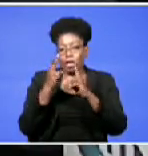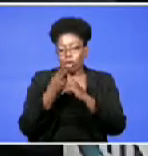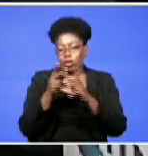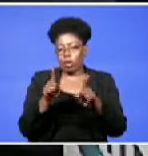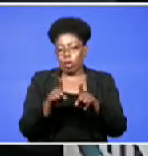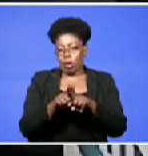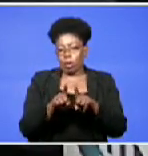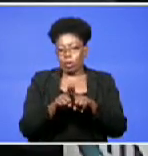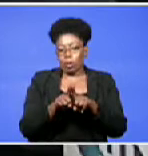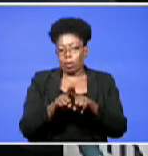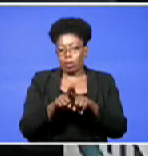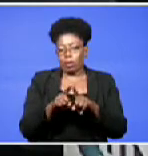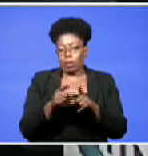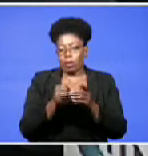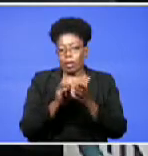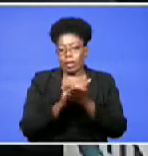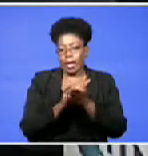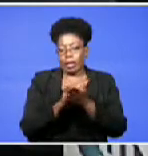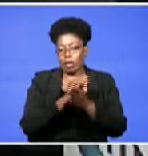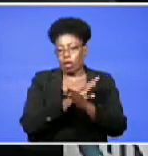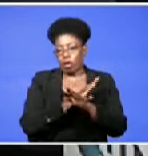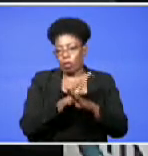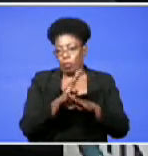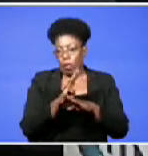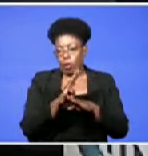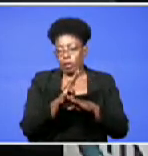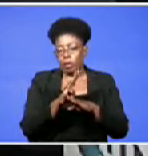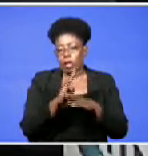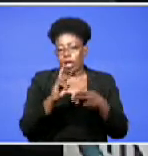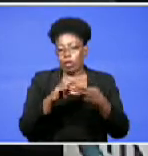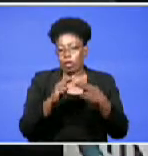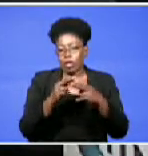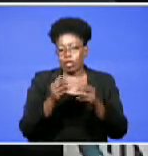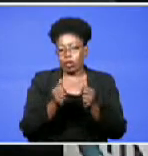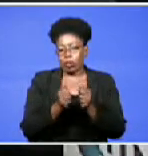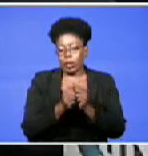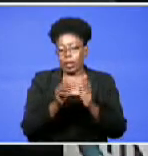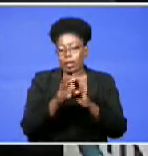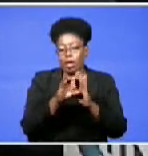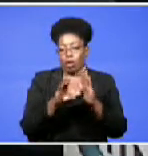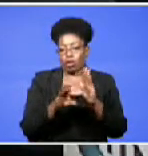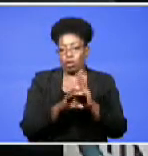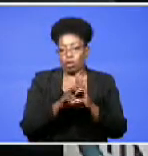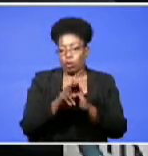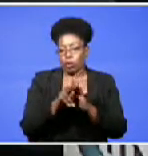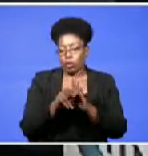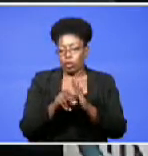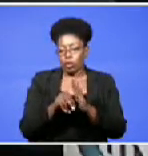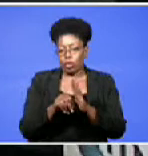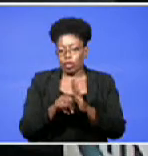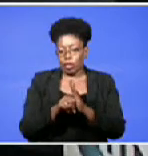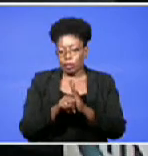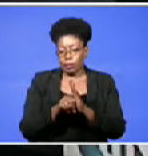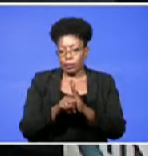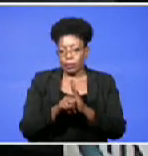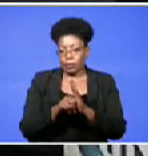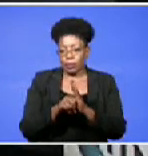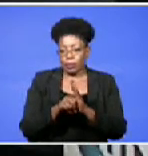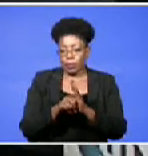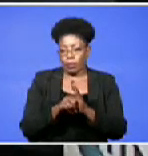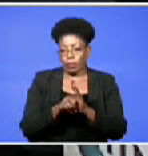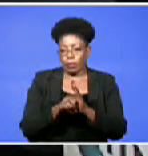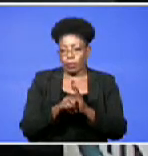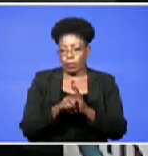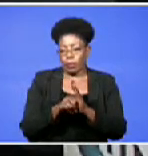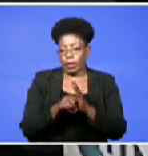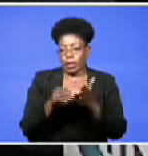dismisses the claim of the board in relation to our constitution and prevailing statutes.